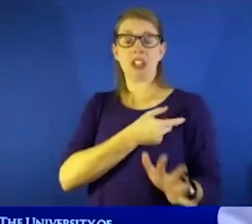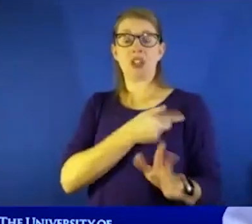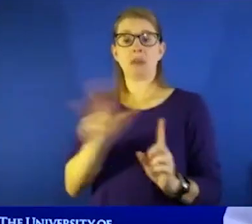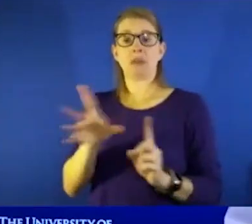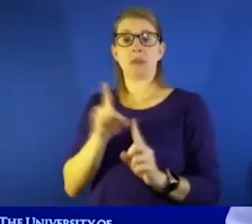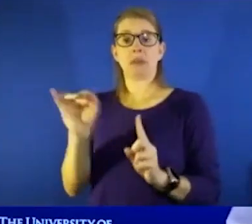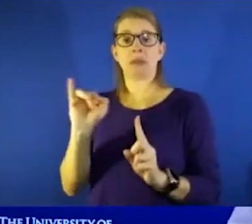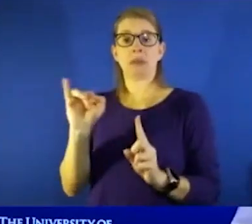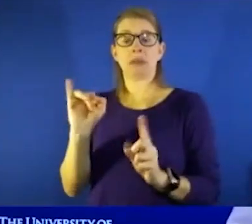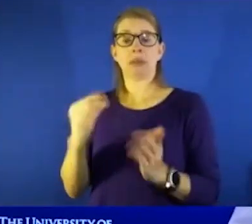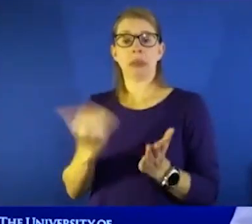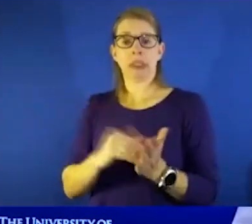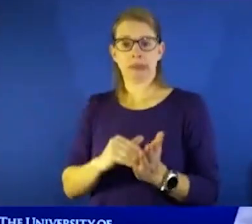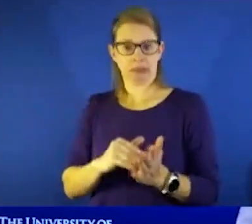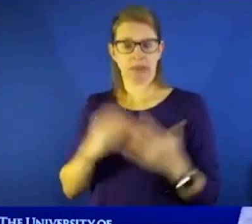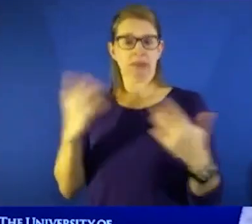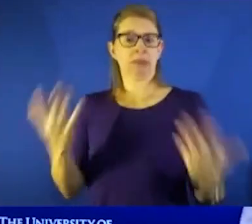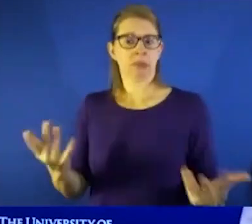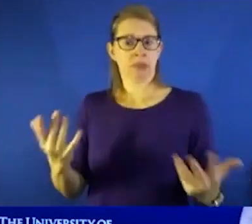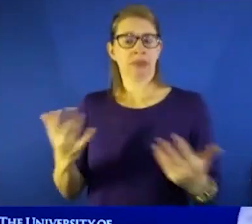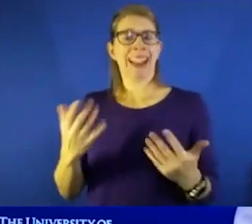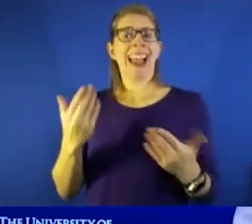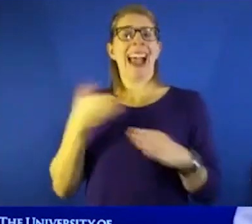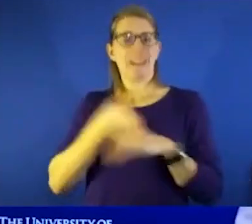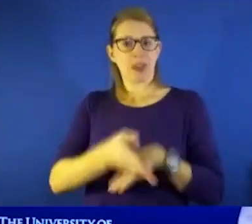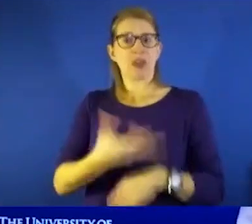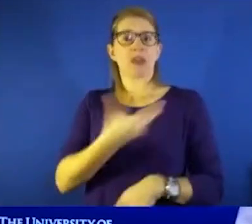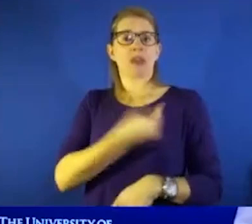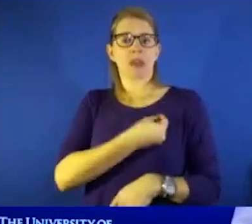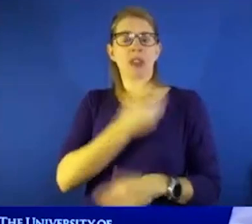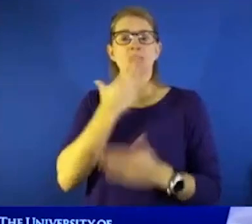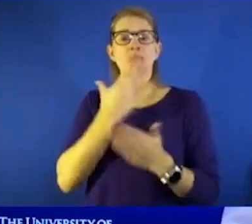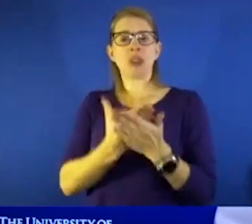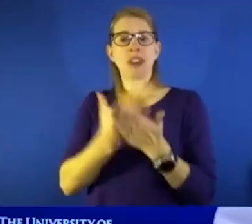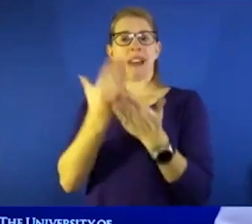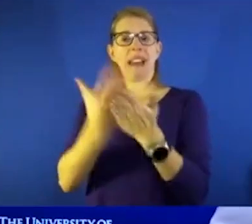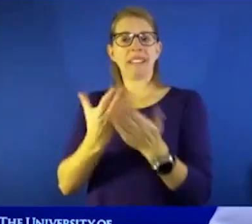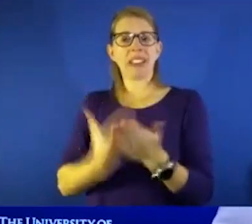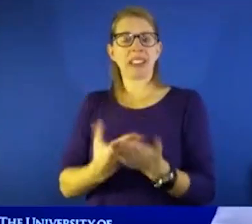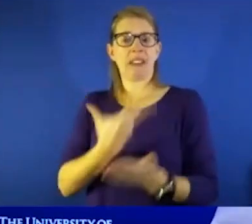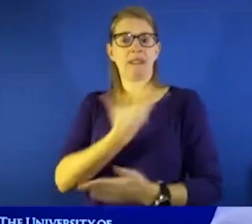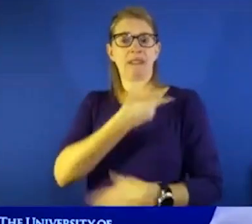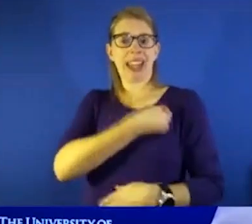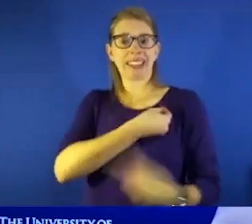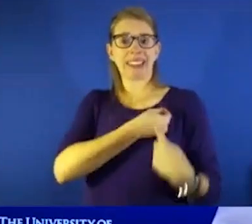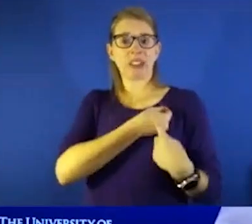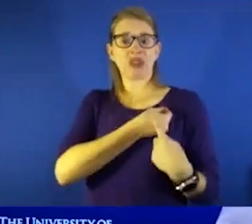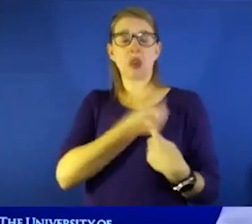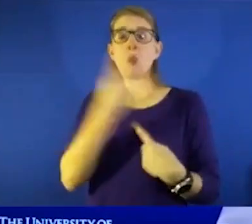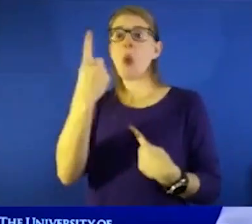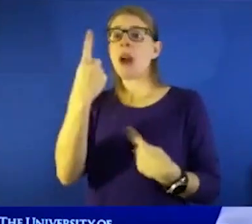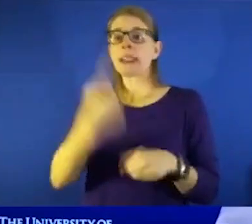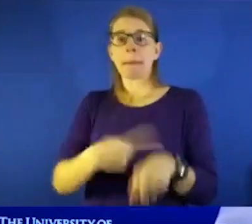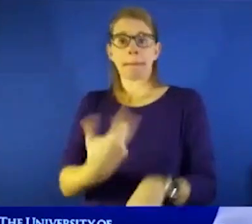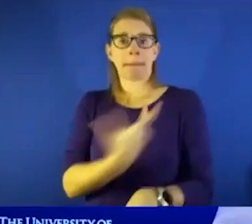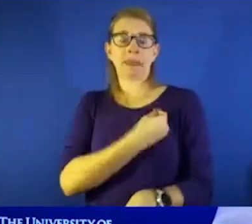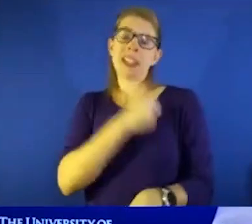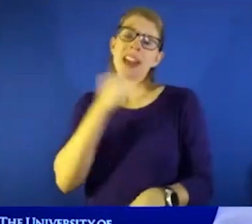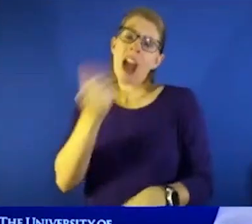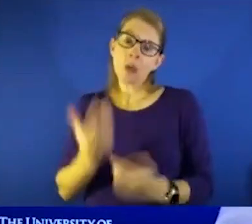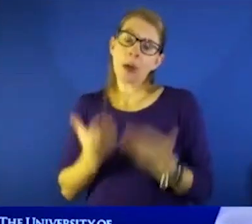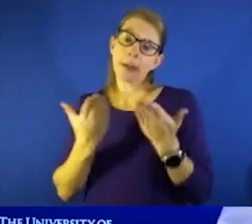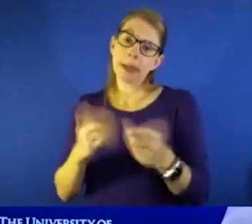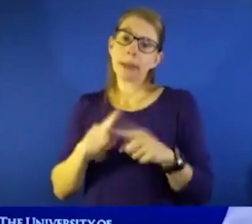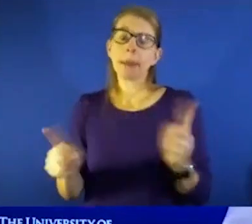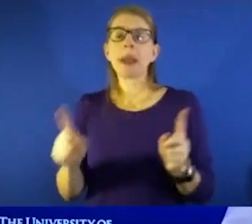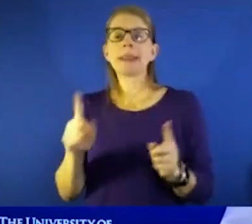afterward. So we have good evidence to suggest that vaccination, even getting one dose, although it's not recommended, you still need 2